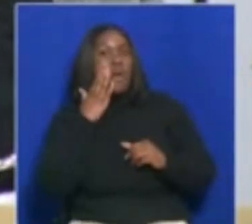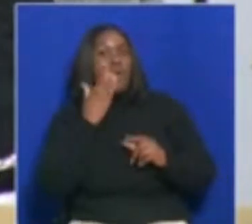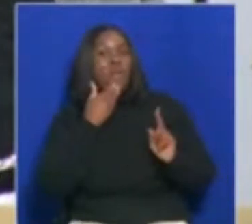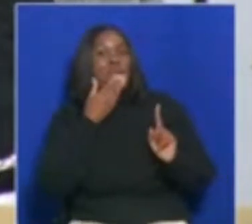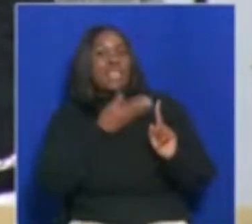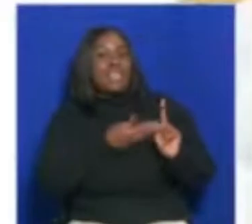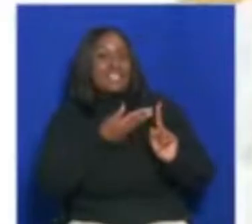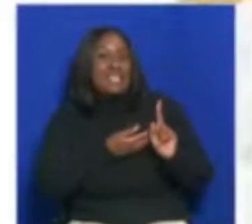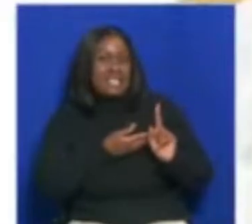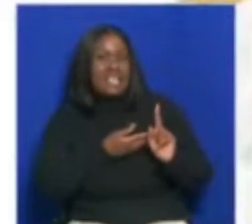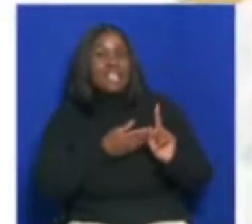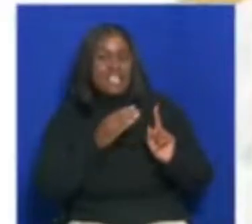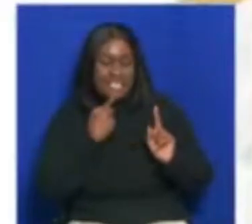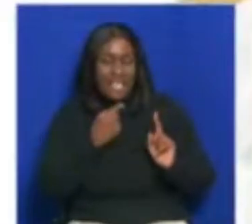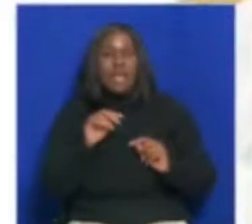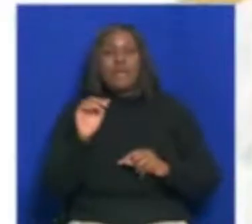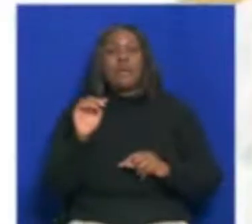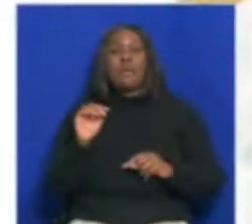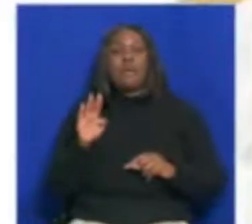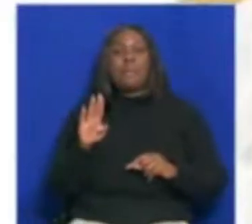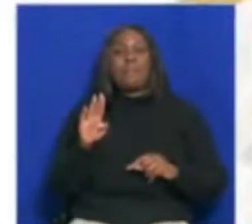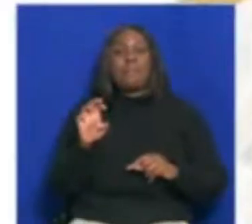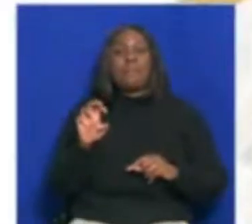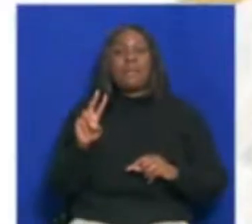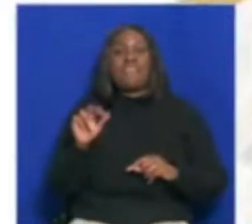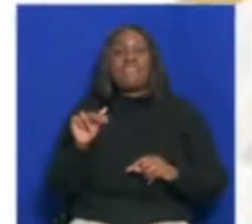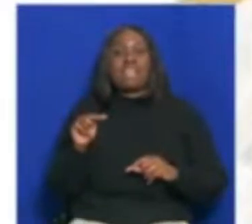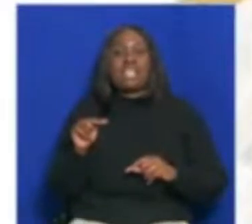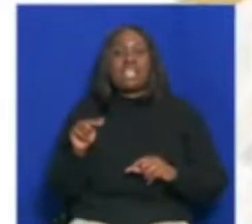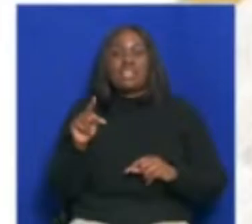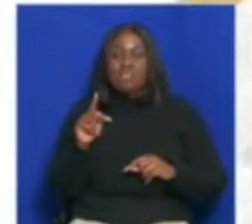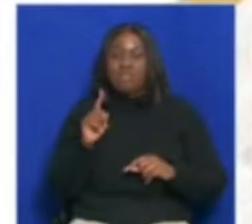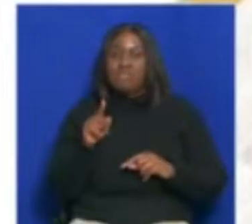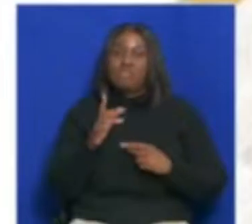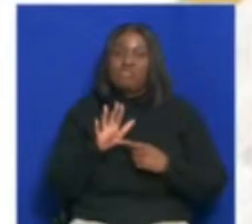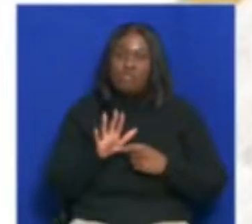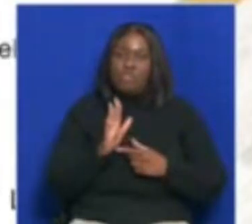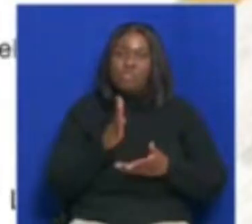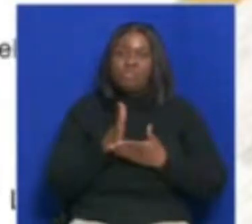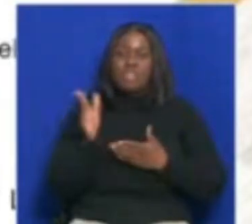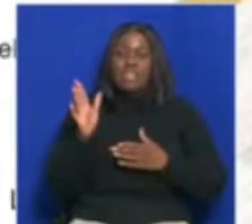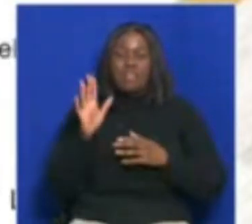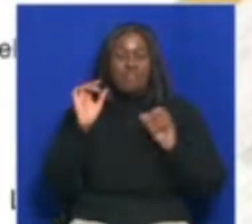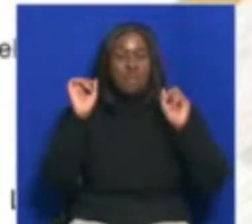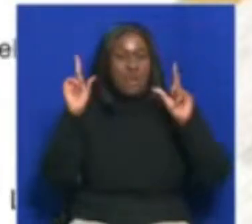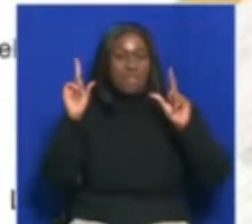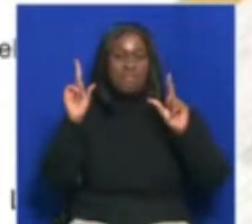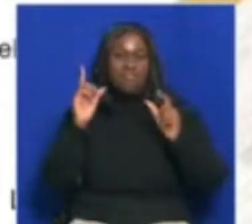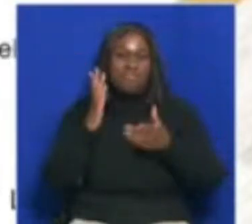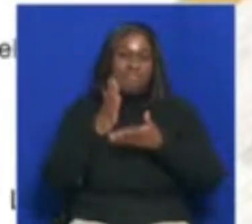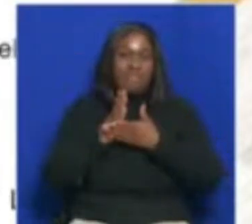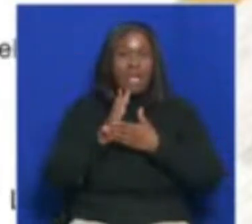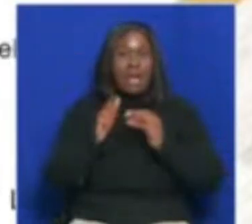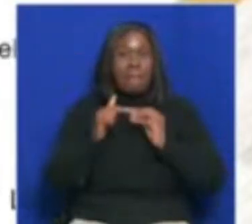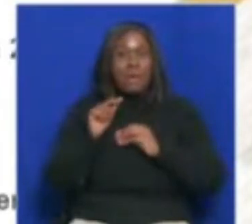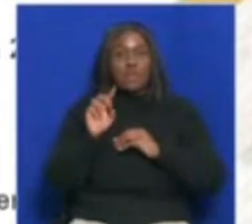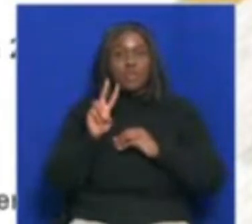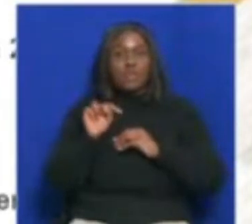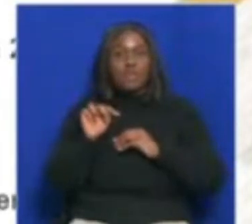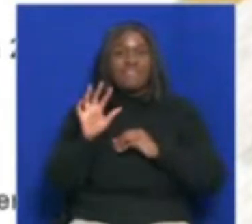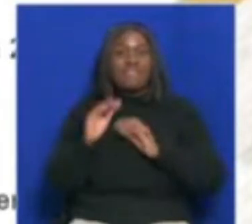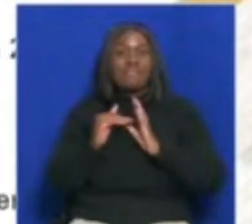Bevan. So it shows that he was fully aware of the 2.5 million hit on Bevan.